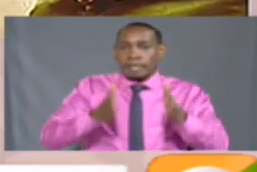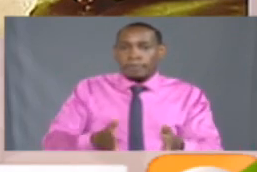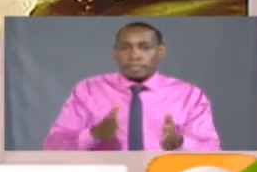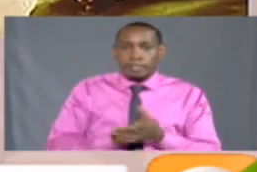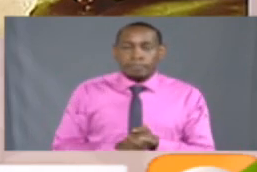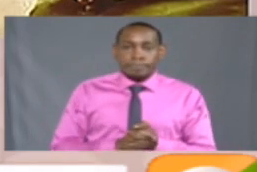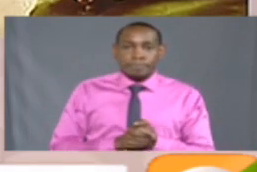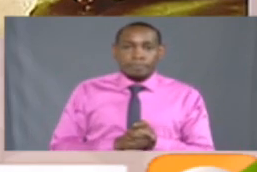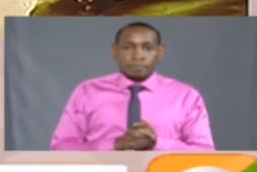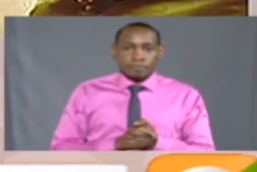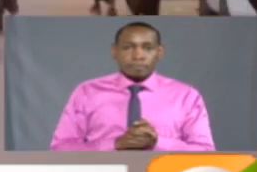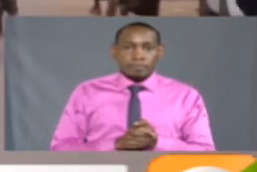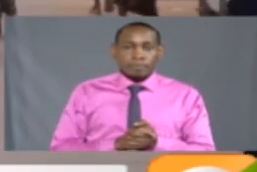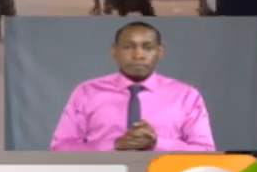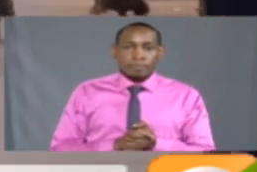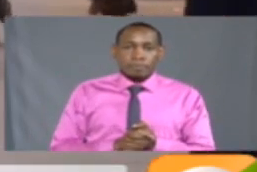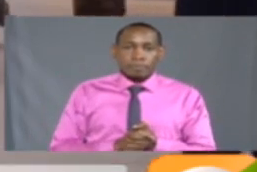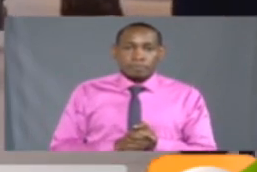Mugambi.